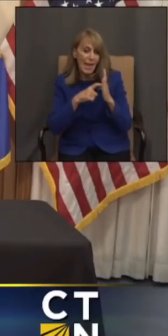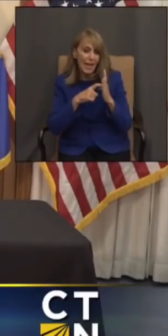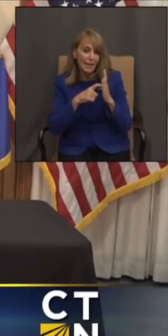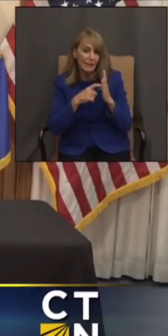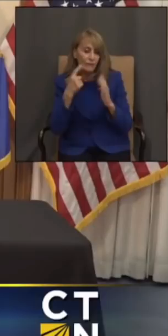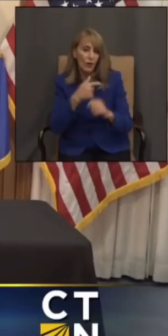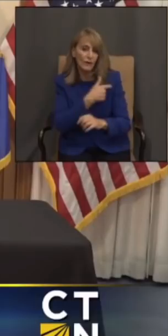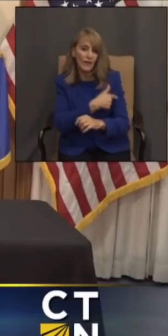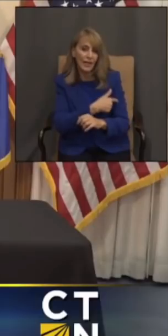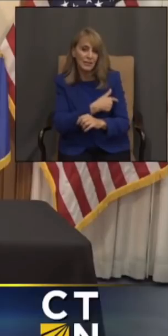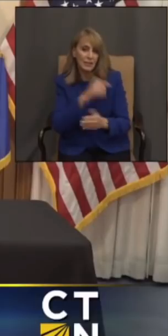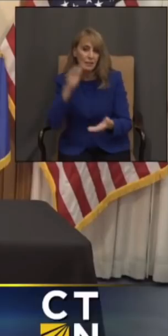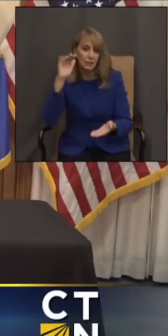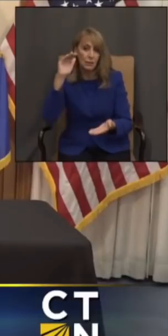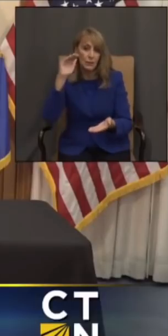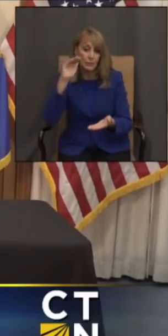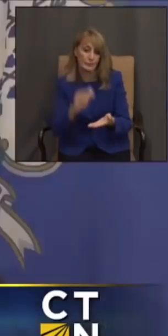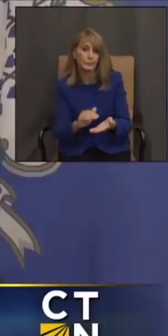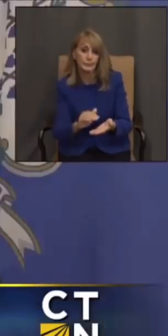quickly?